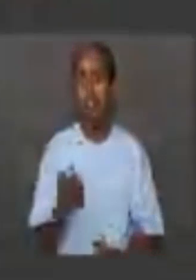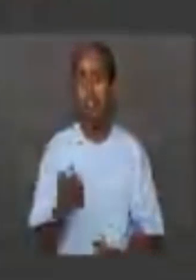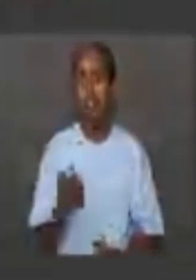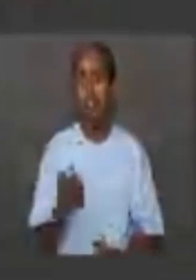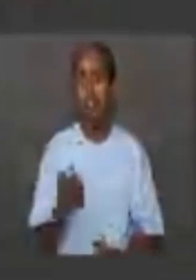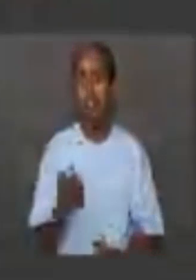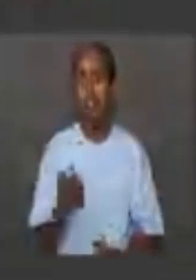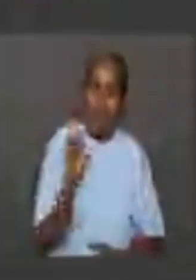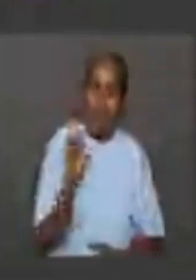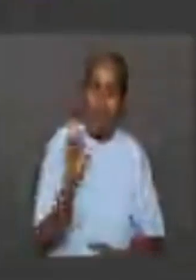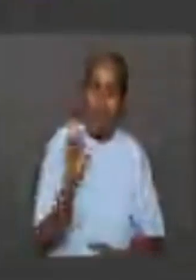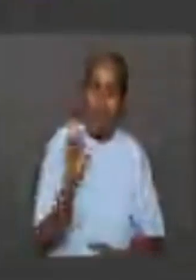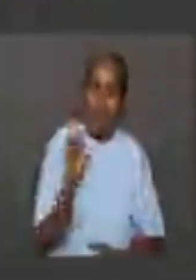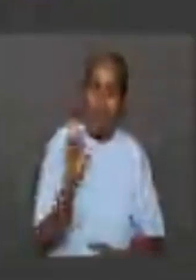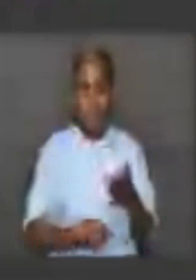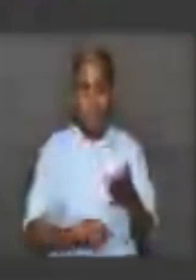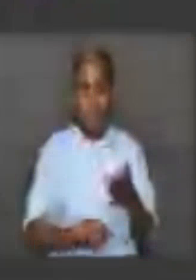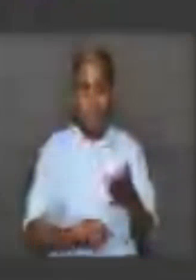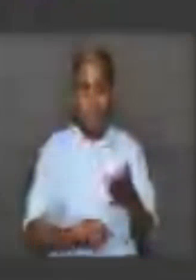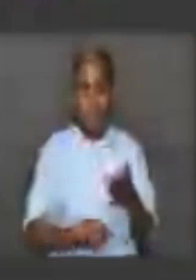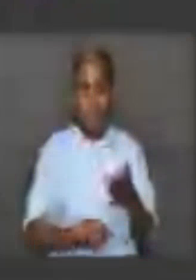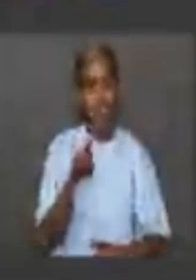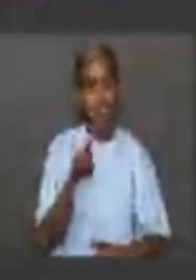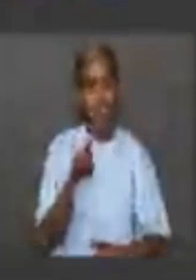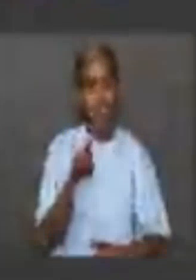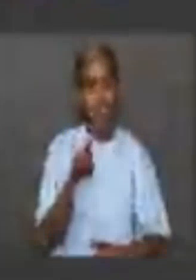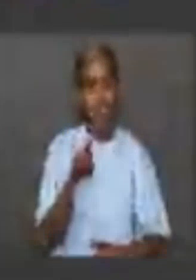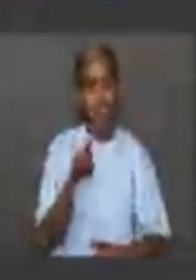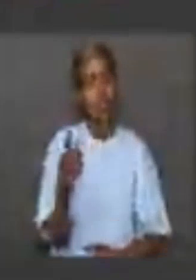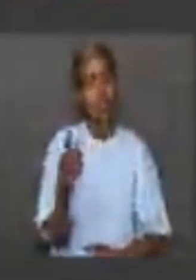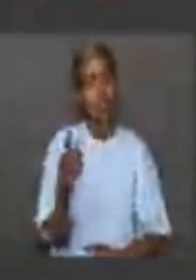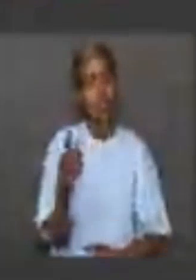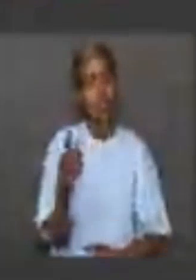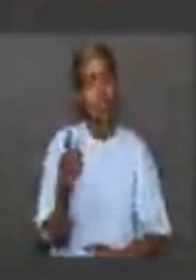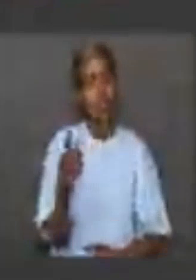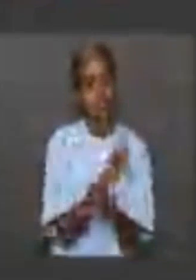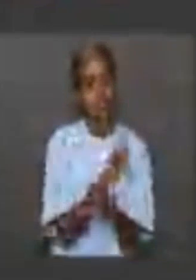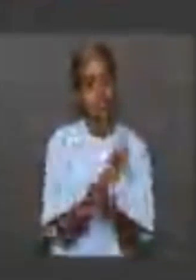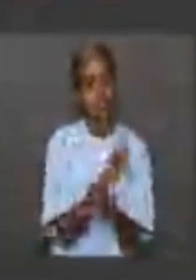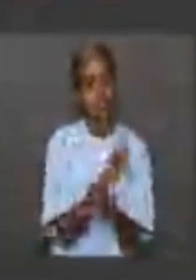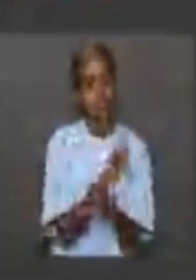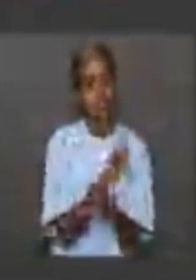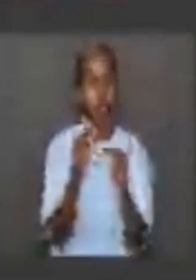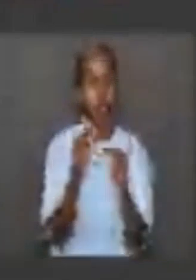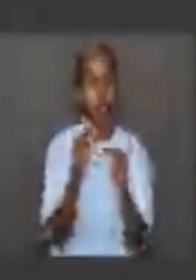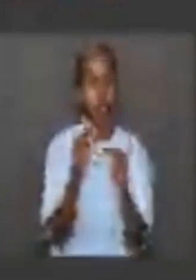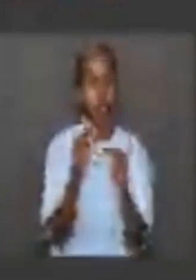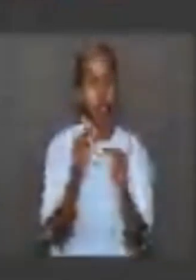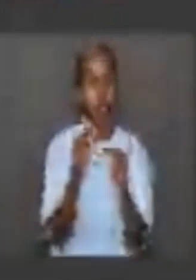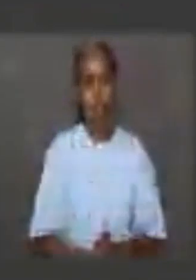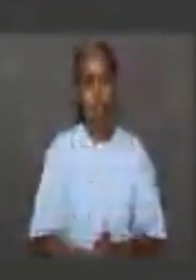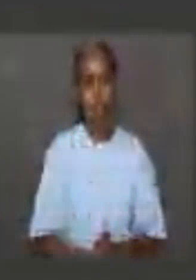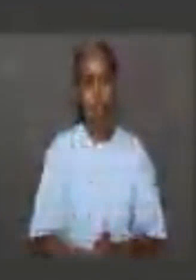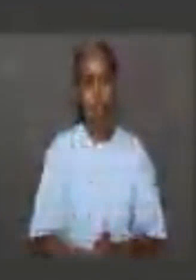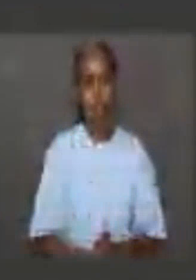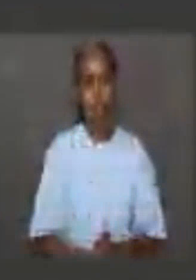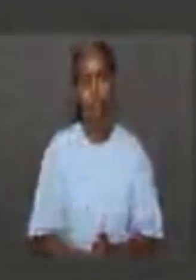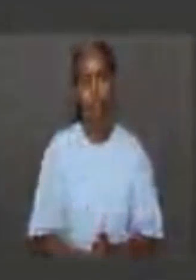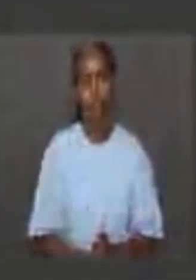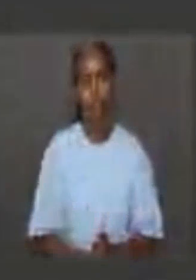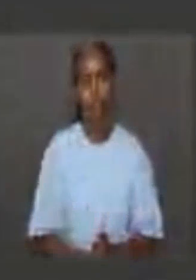the value of x for which the function equals 0. Let us